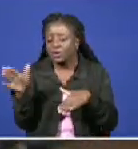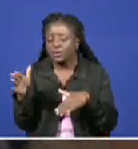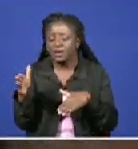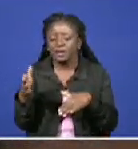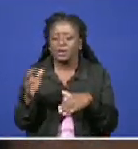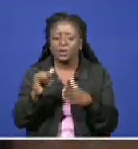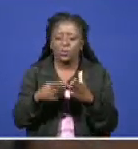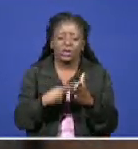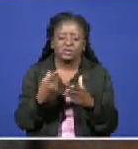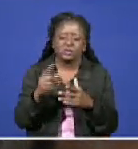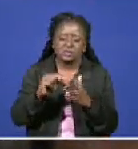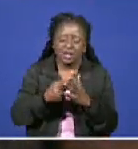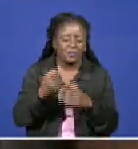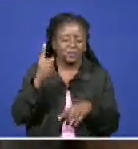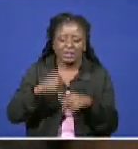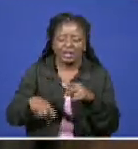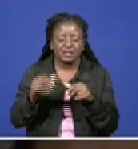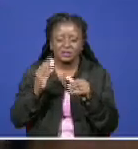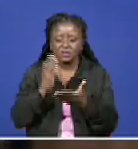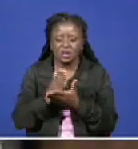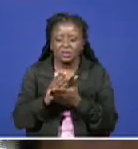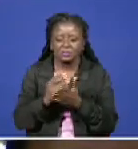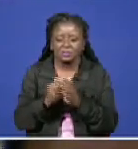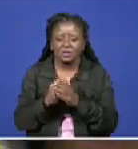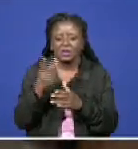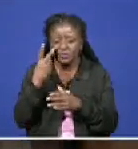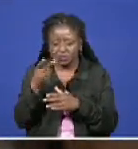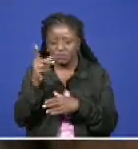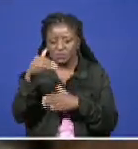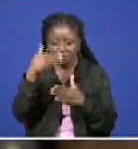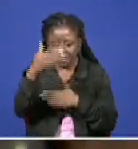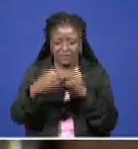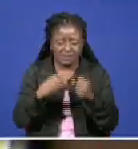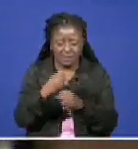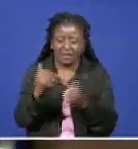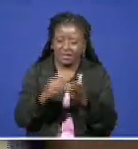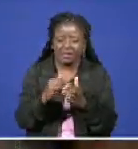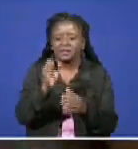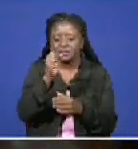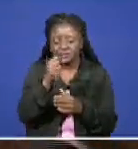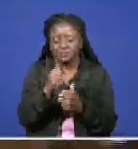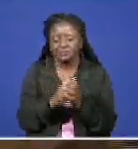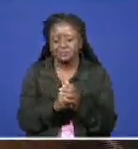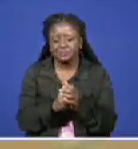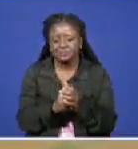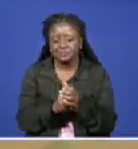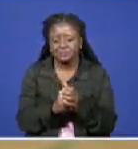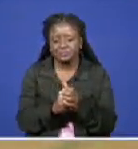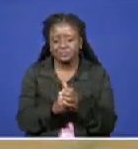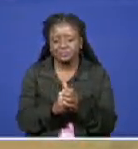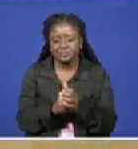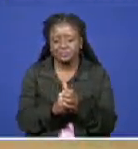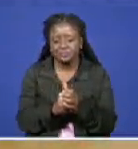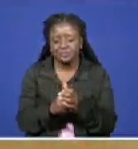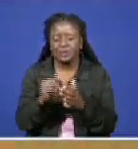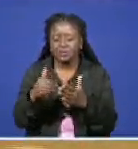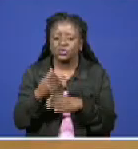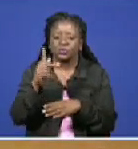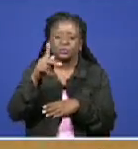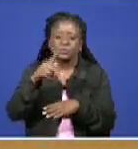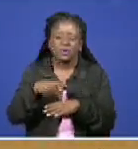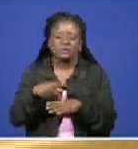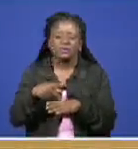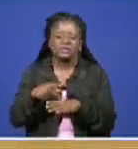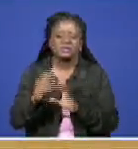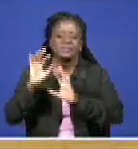can't stop. And so this one to be continued. So we'll see you next year again. Indeed, indeed. Master Dan. Master Dan. New Providence Basketball